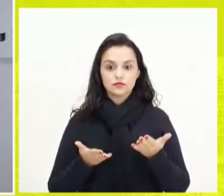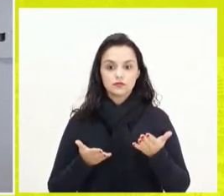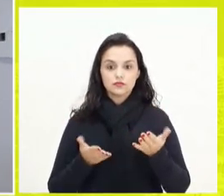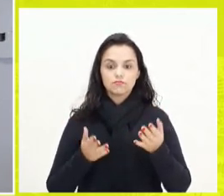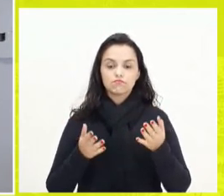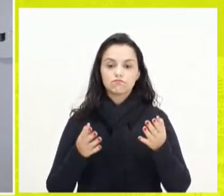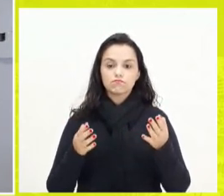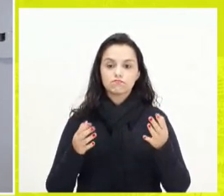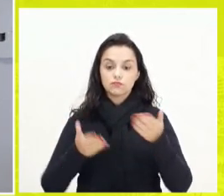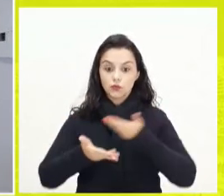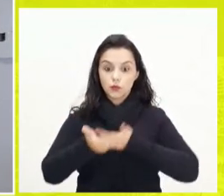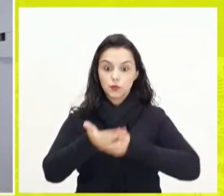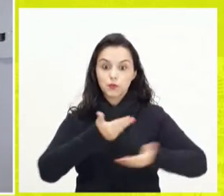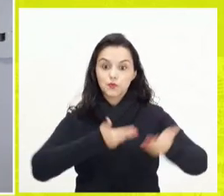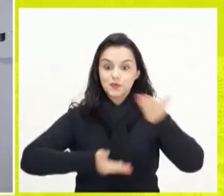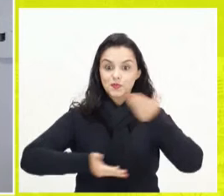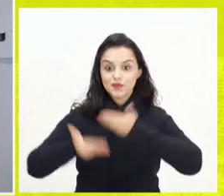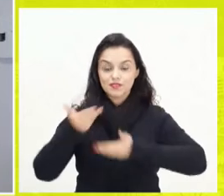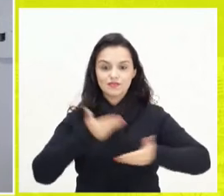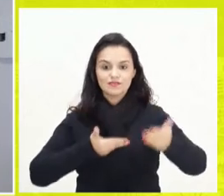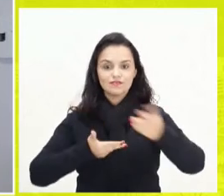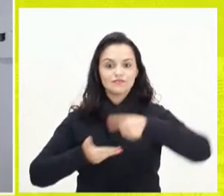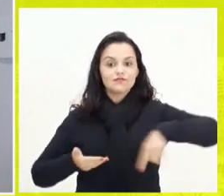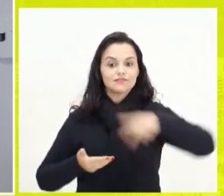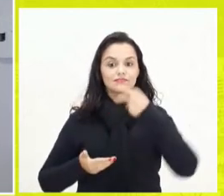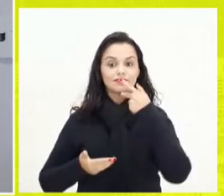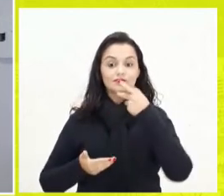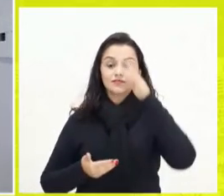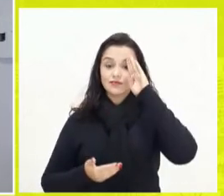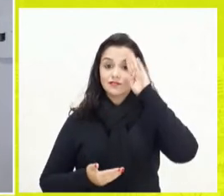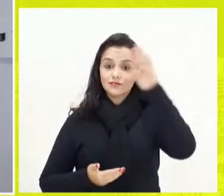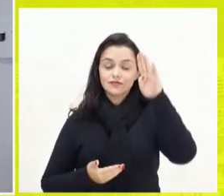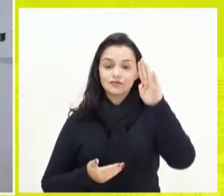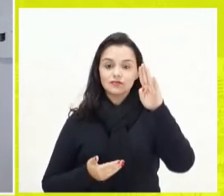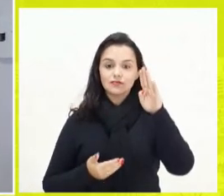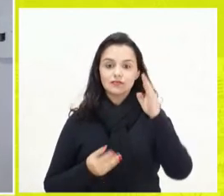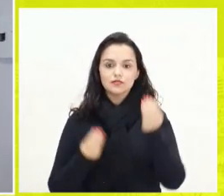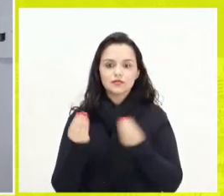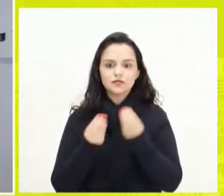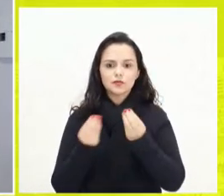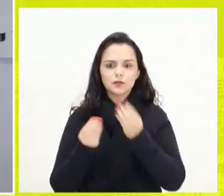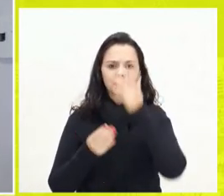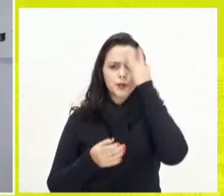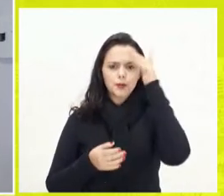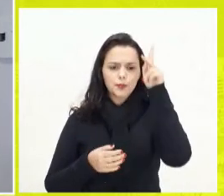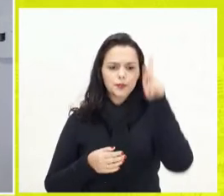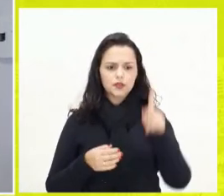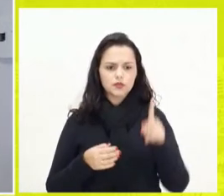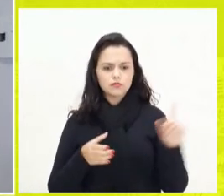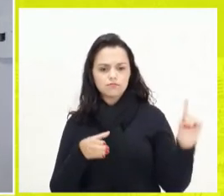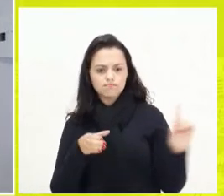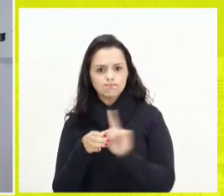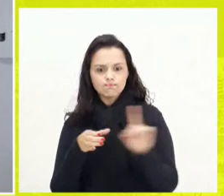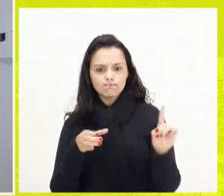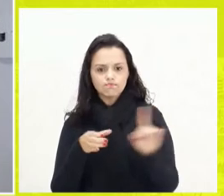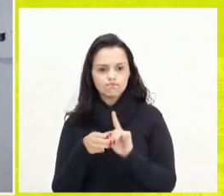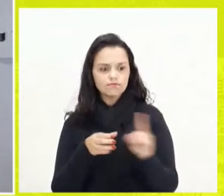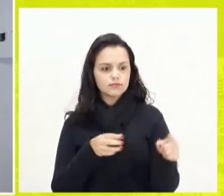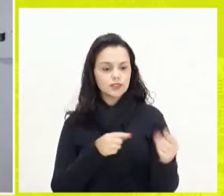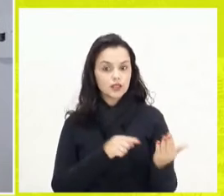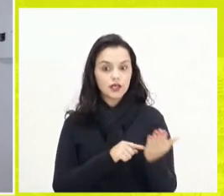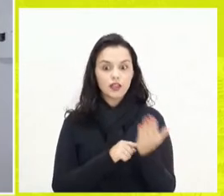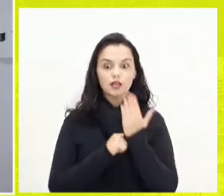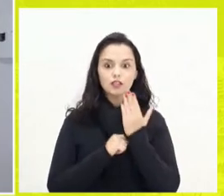question we spoke about how to integrate all